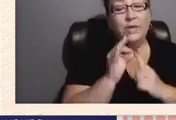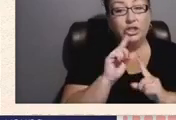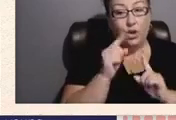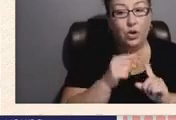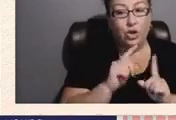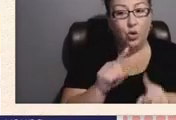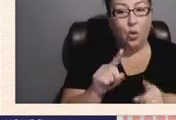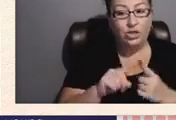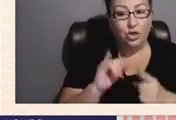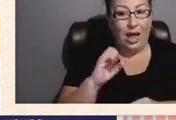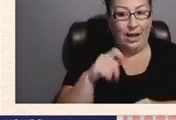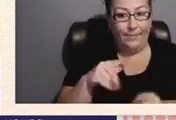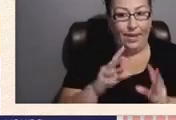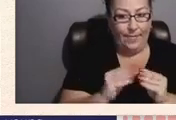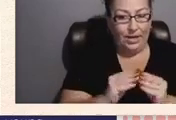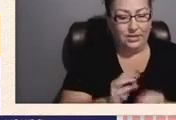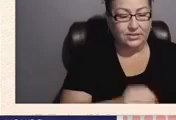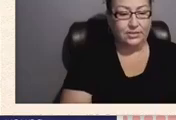IEP meetings